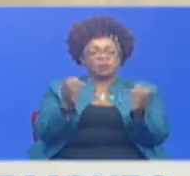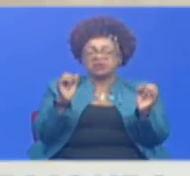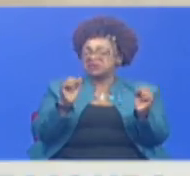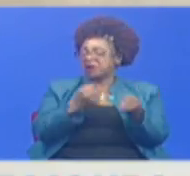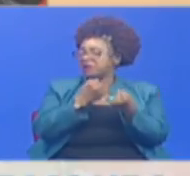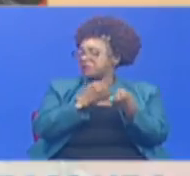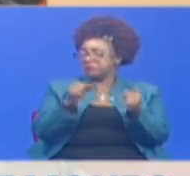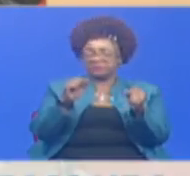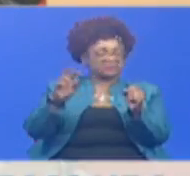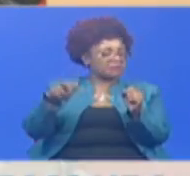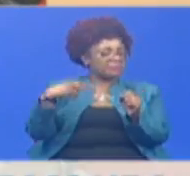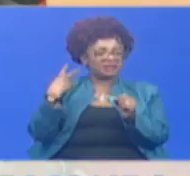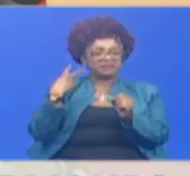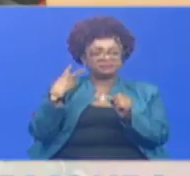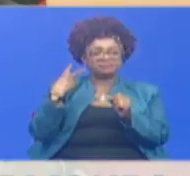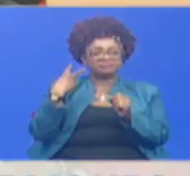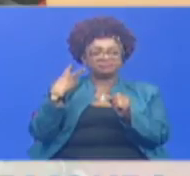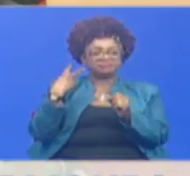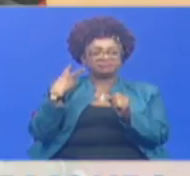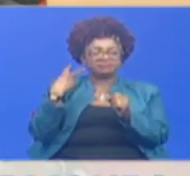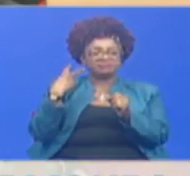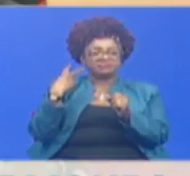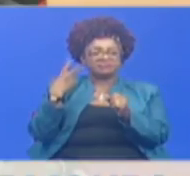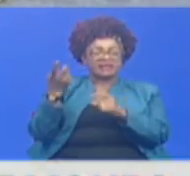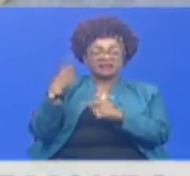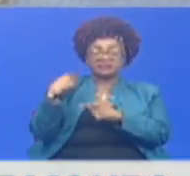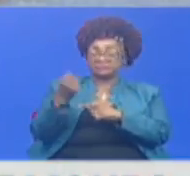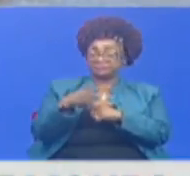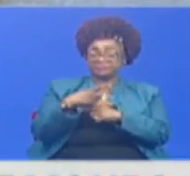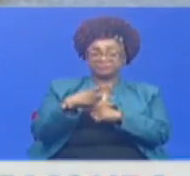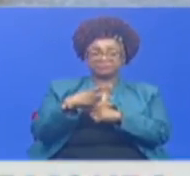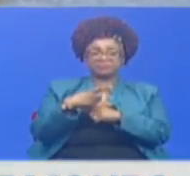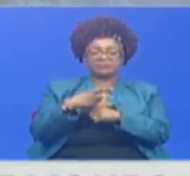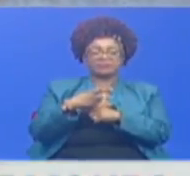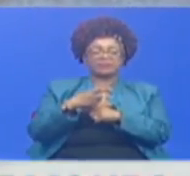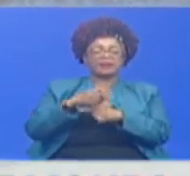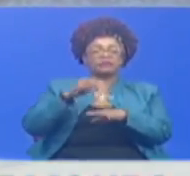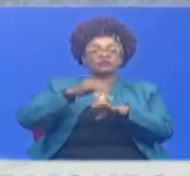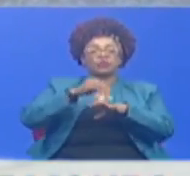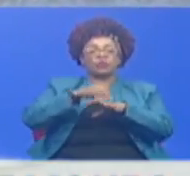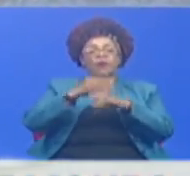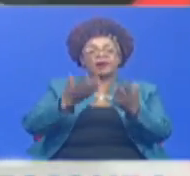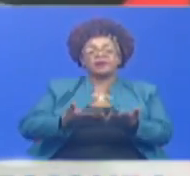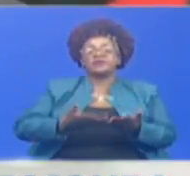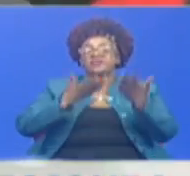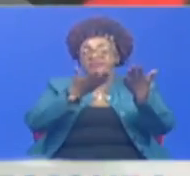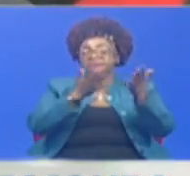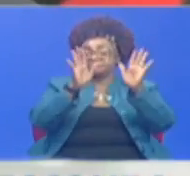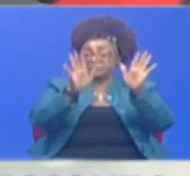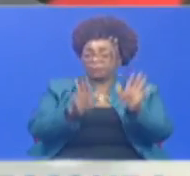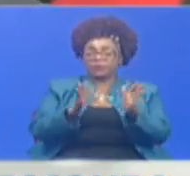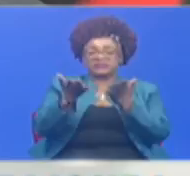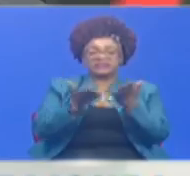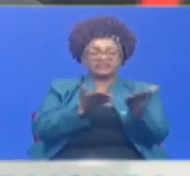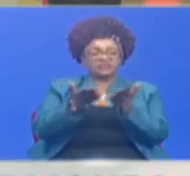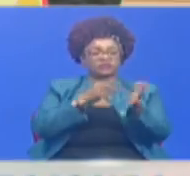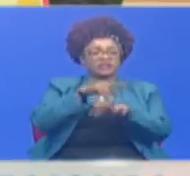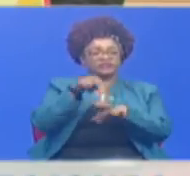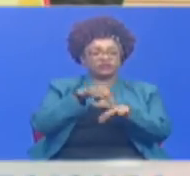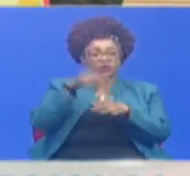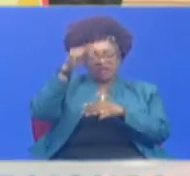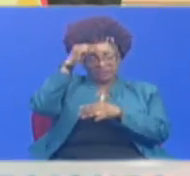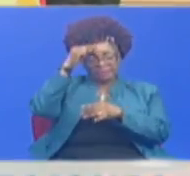back. Last month, Mike Mbuvi Sonko handed over a number of important services to the national government. Today,